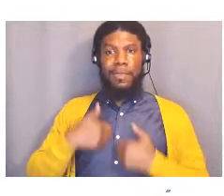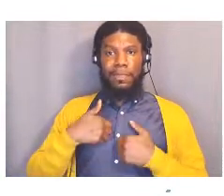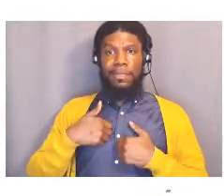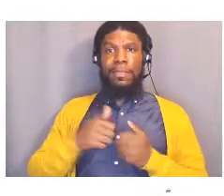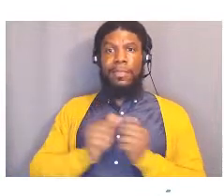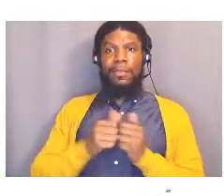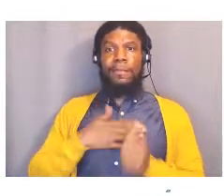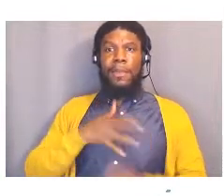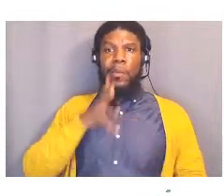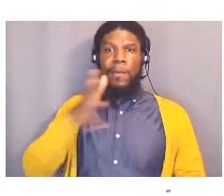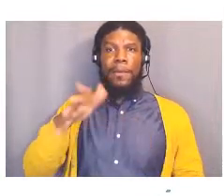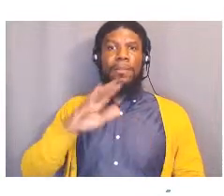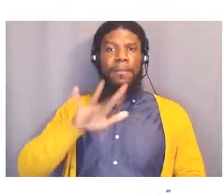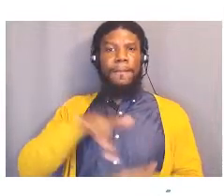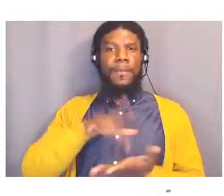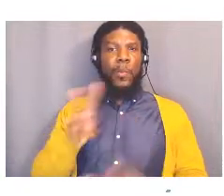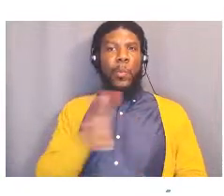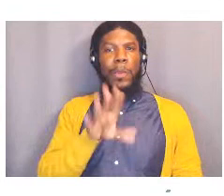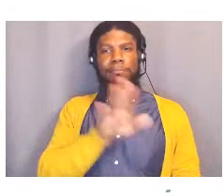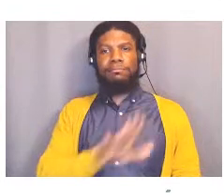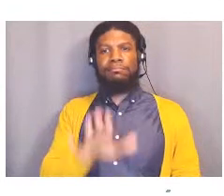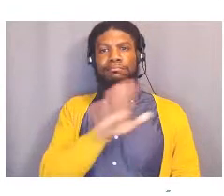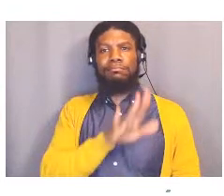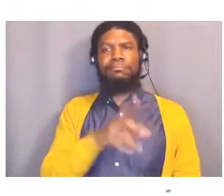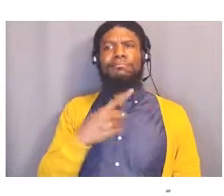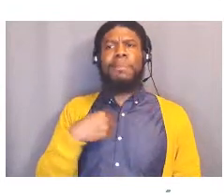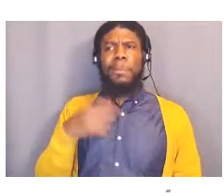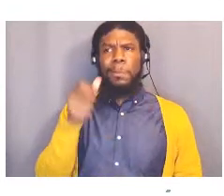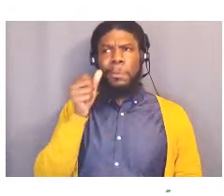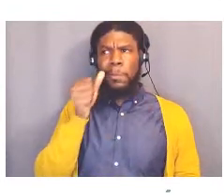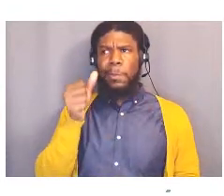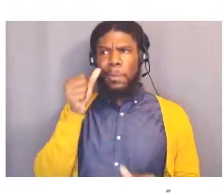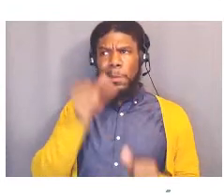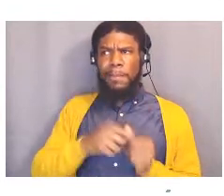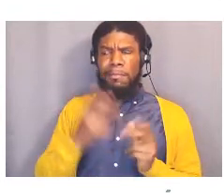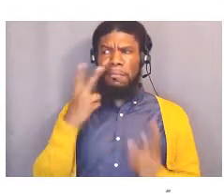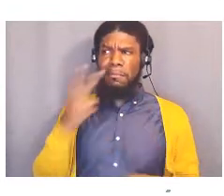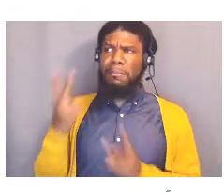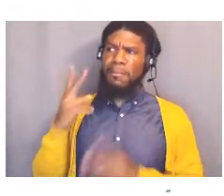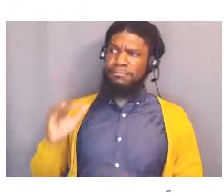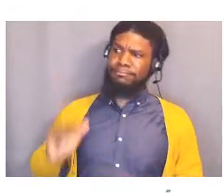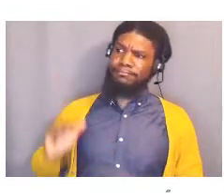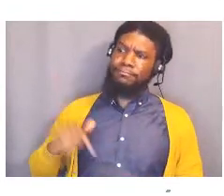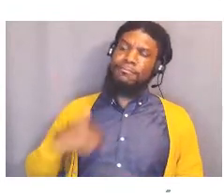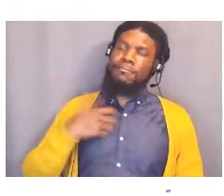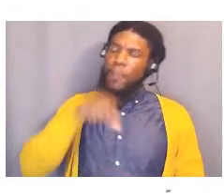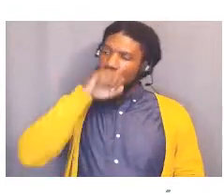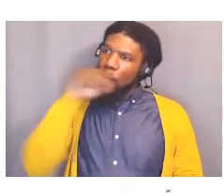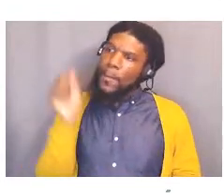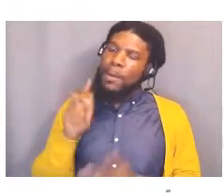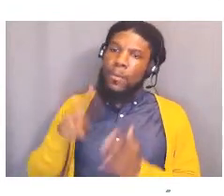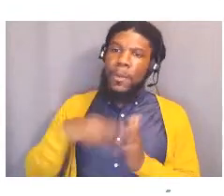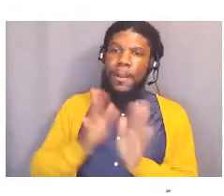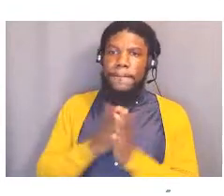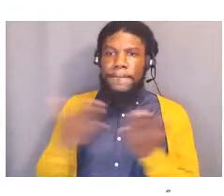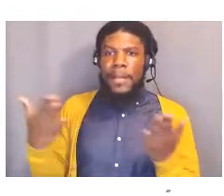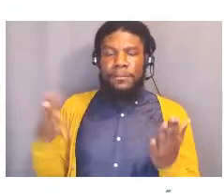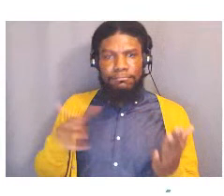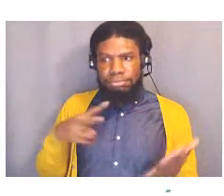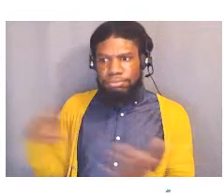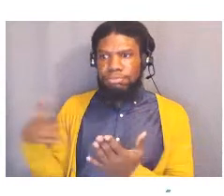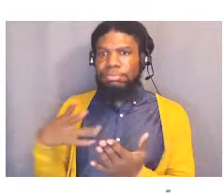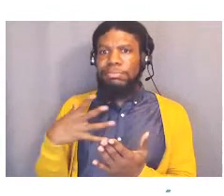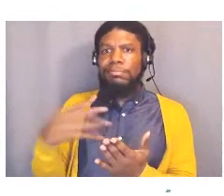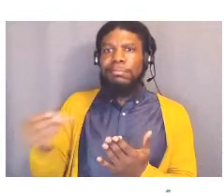Midwest. I remember as a child always loving to read books and writing poetry.